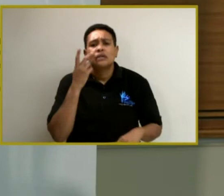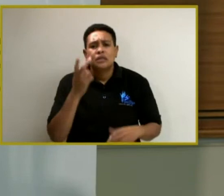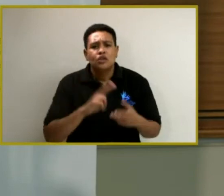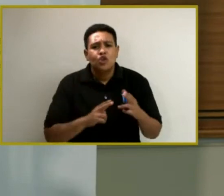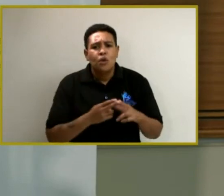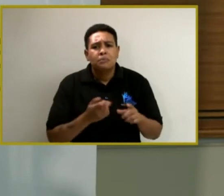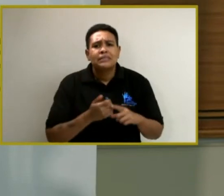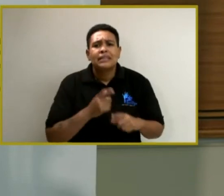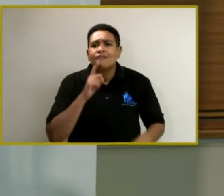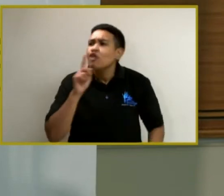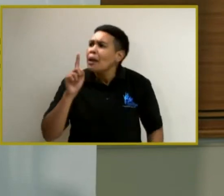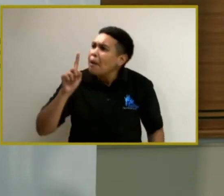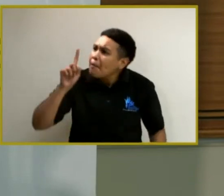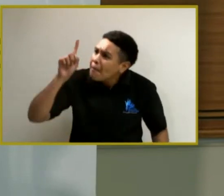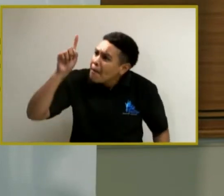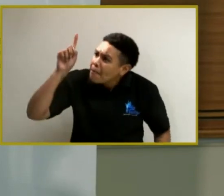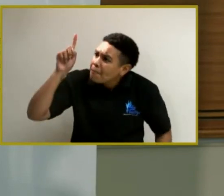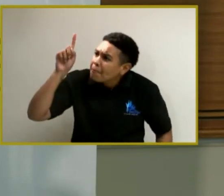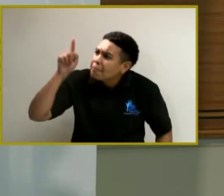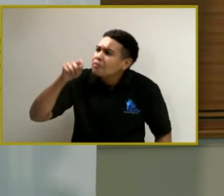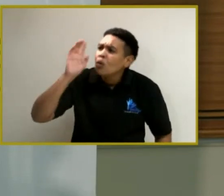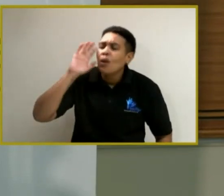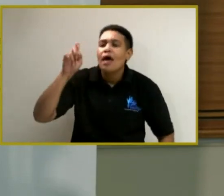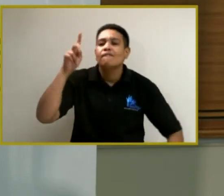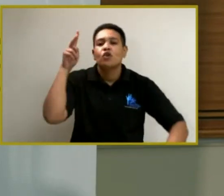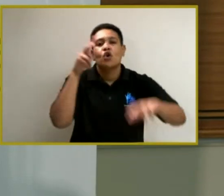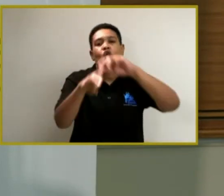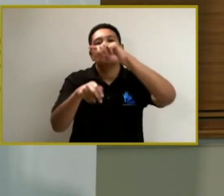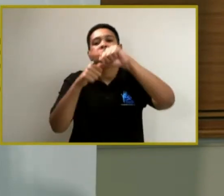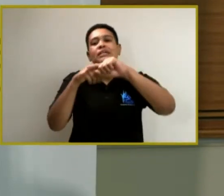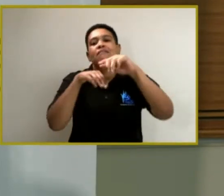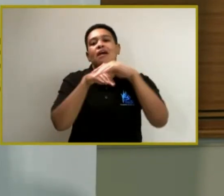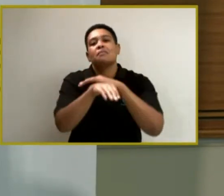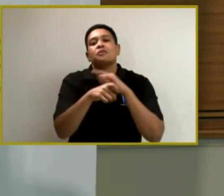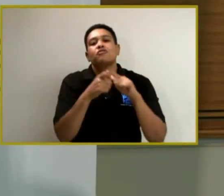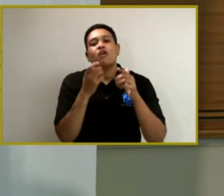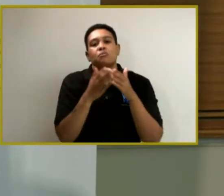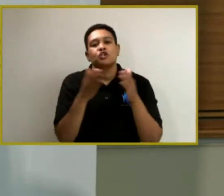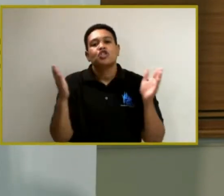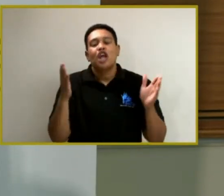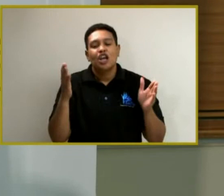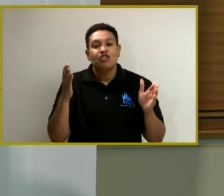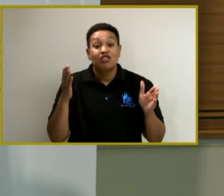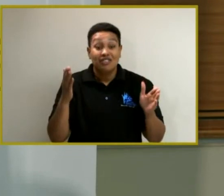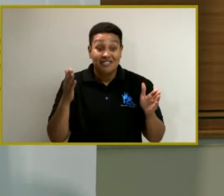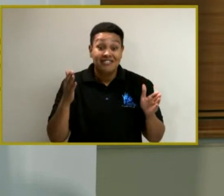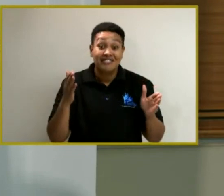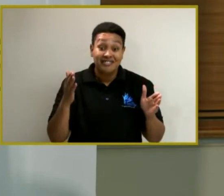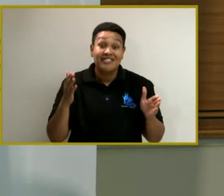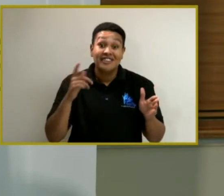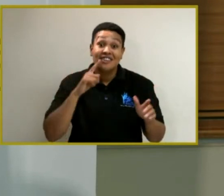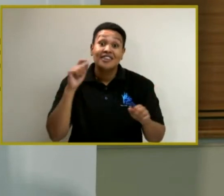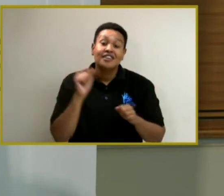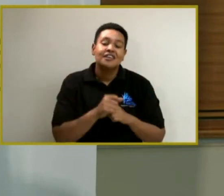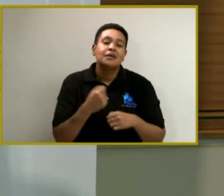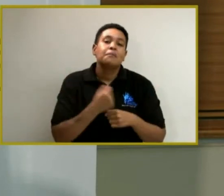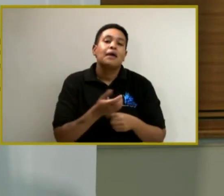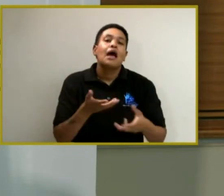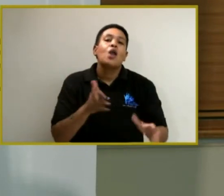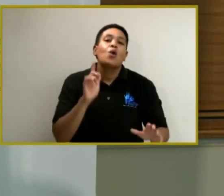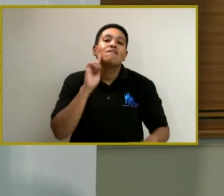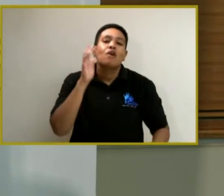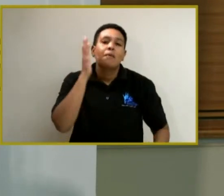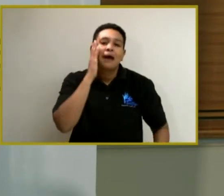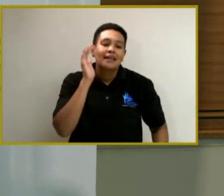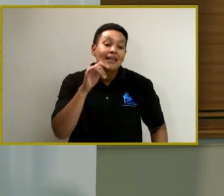are going up, then we would have to cut the admissions from the general stream in order to make allowances for beds.